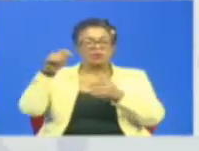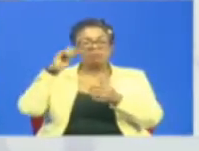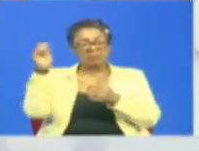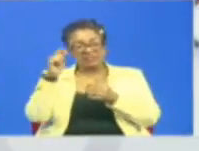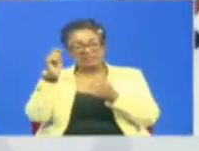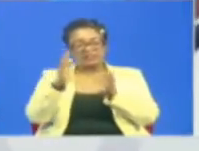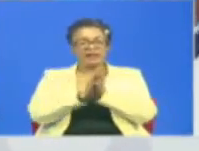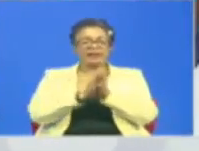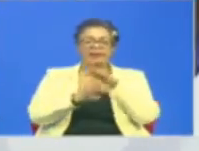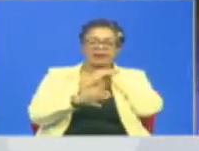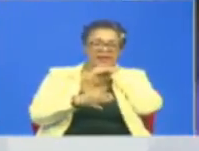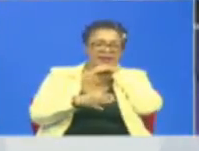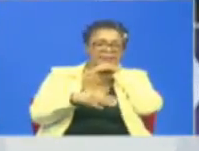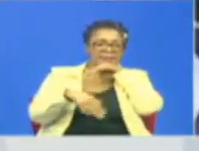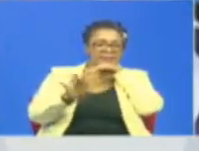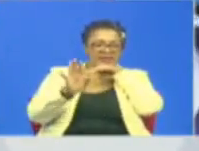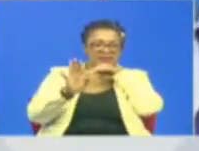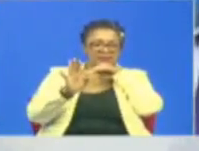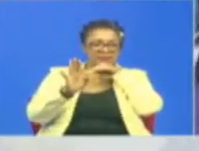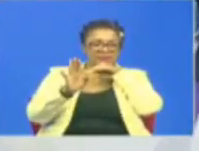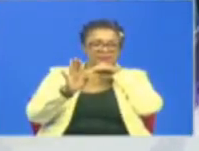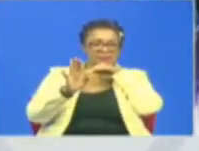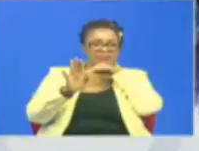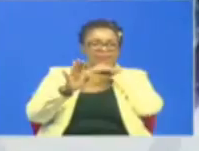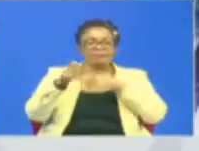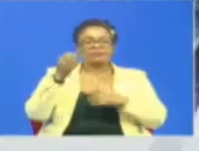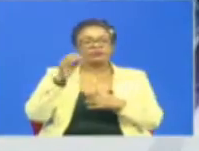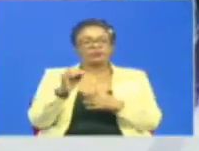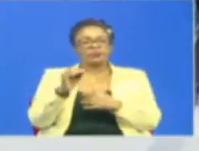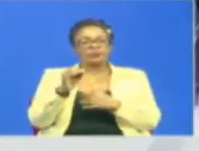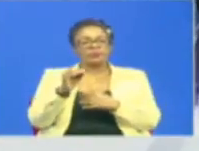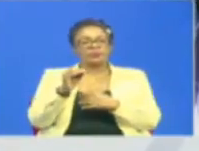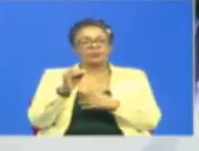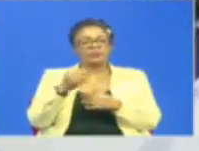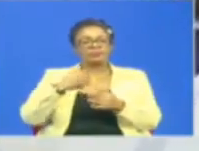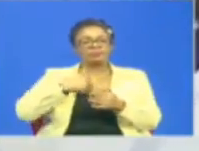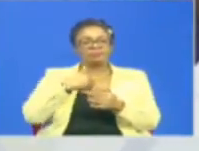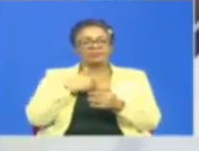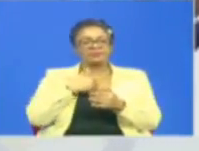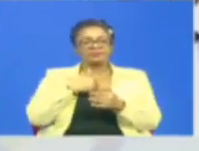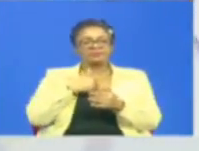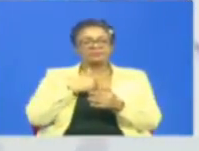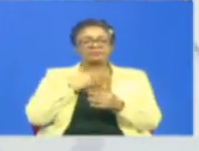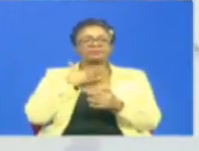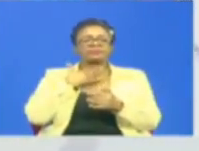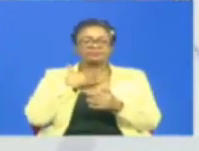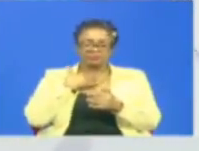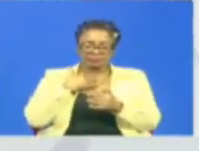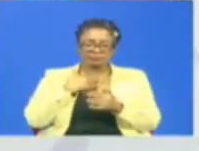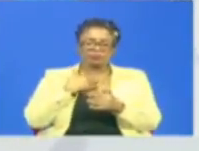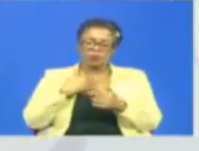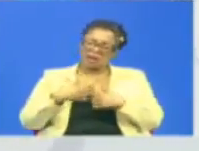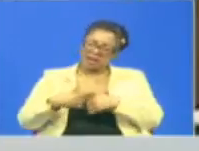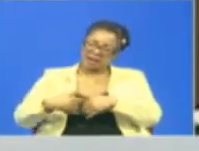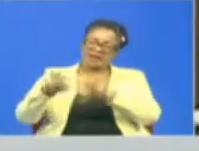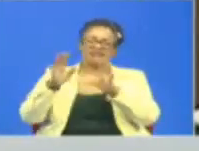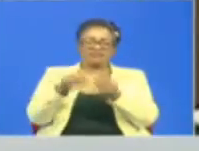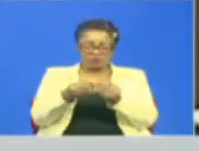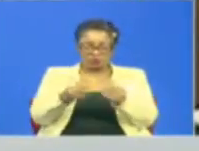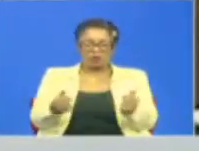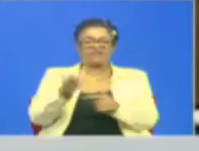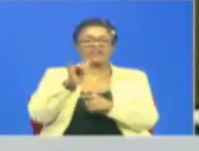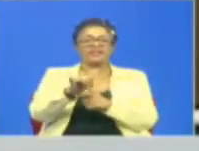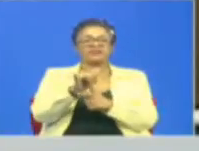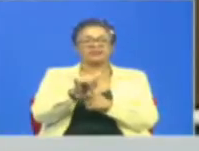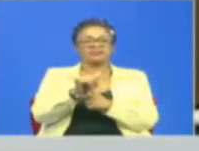mheshimiwa Raila Odinga. Kwa hivyo ningependelea tuwaachie watatue hii